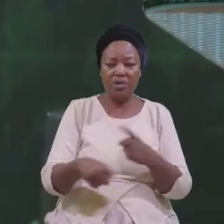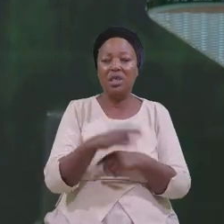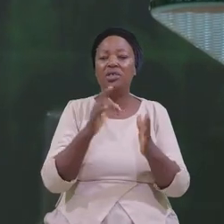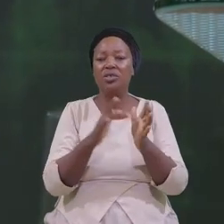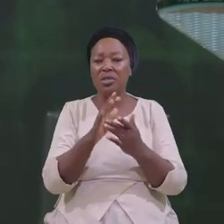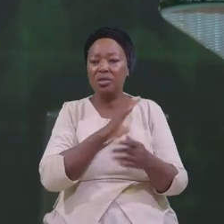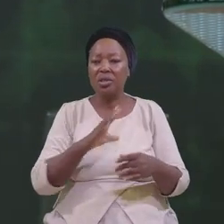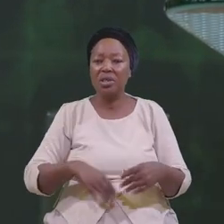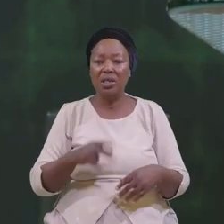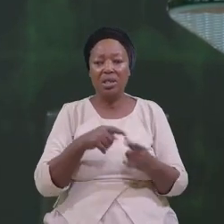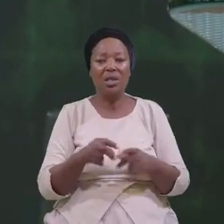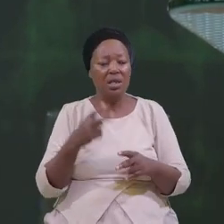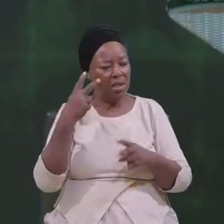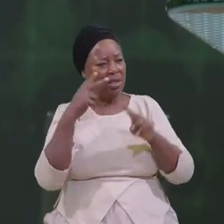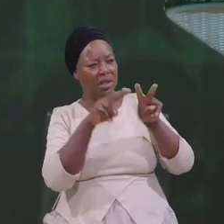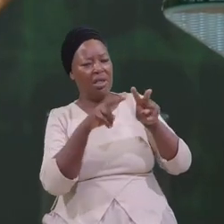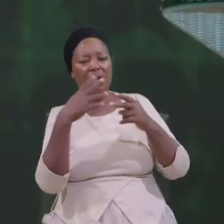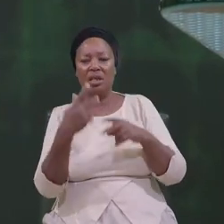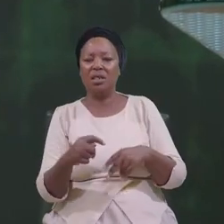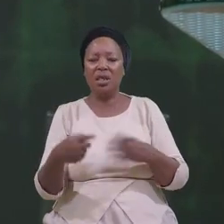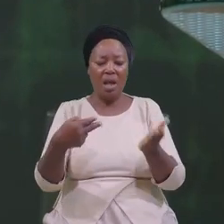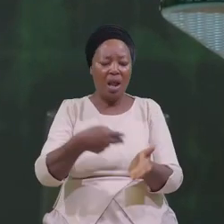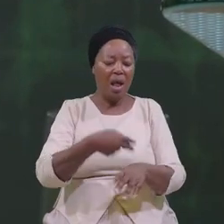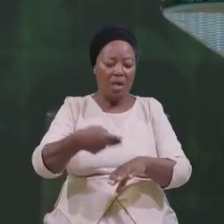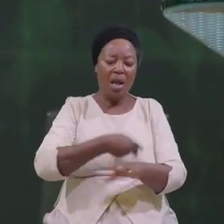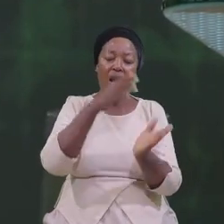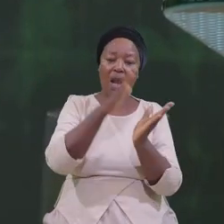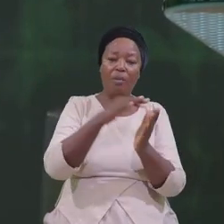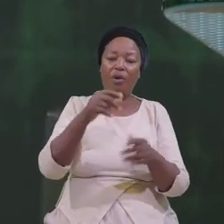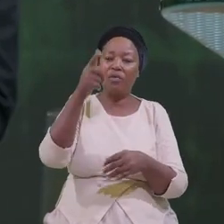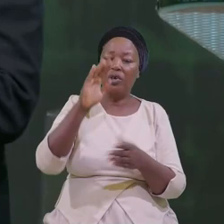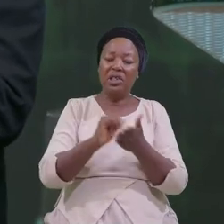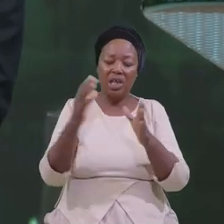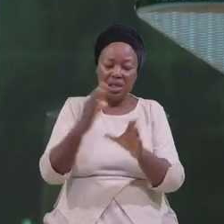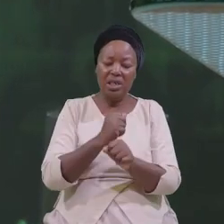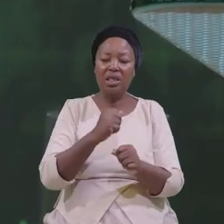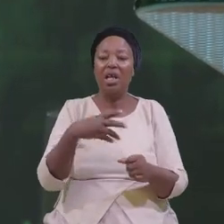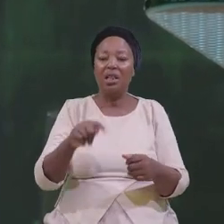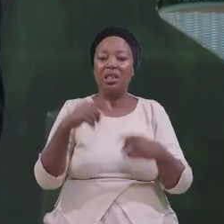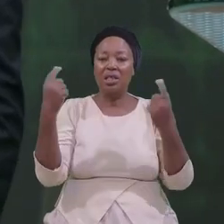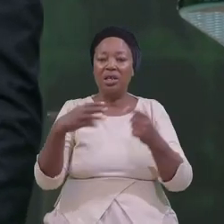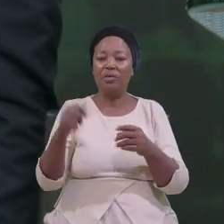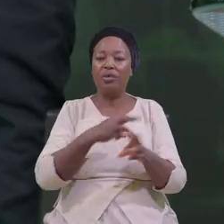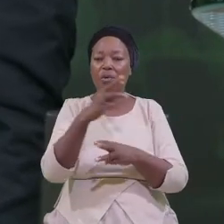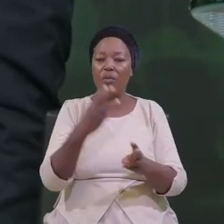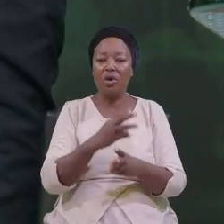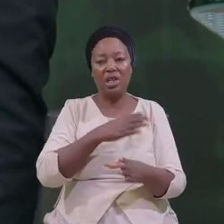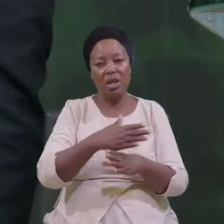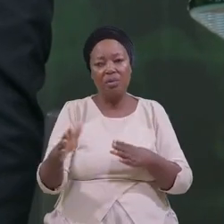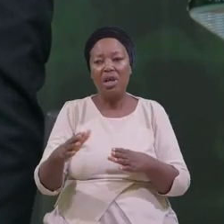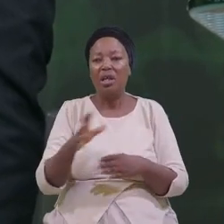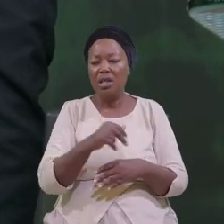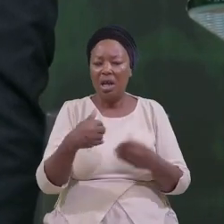Christ, behold the Lamb of God that taketh the sin of the world away. He had been slain,